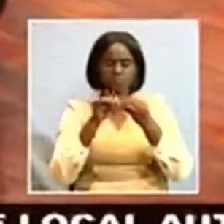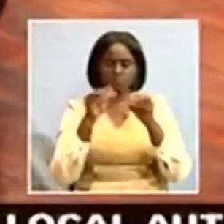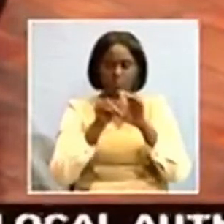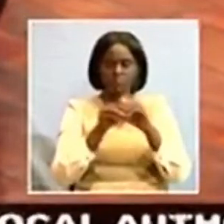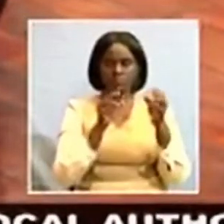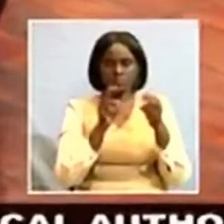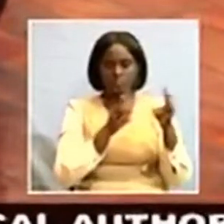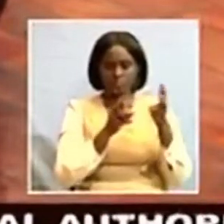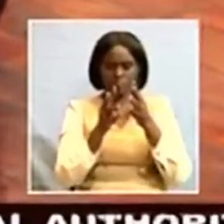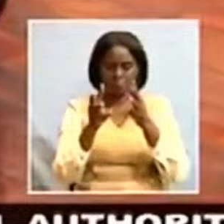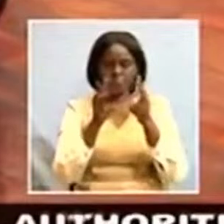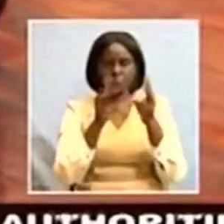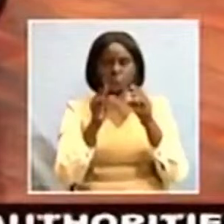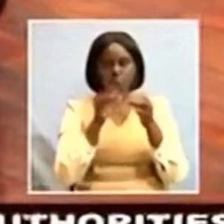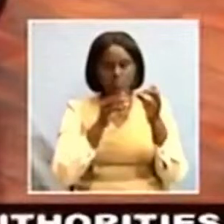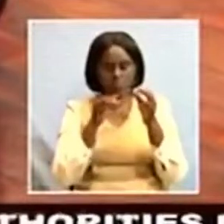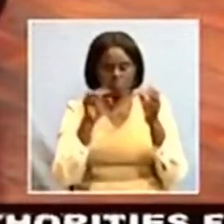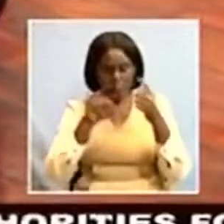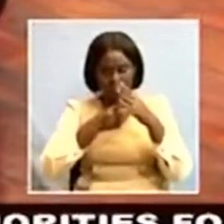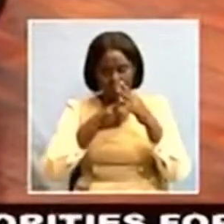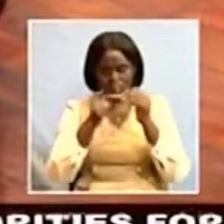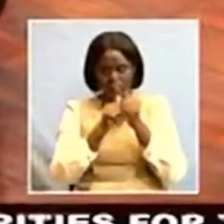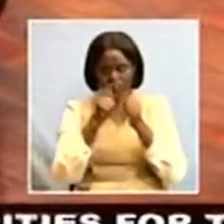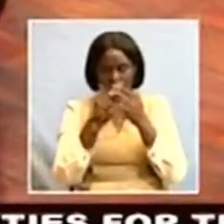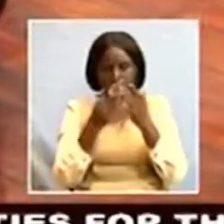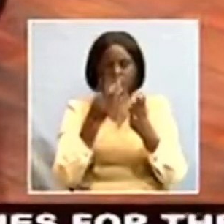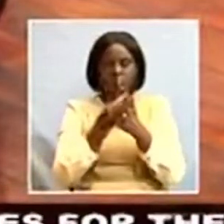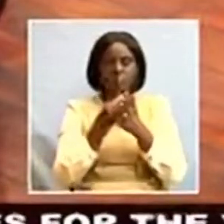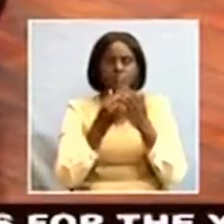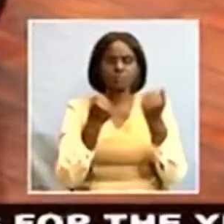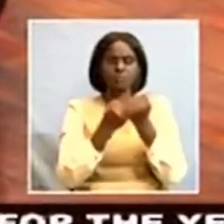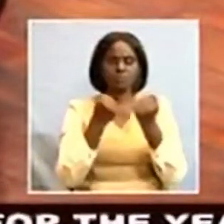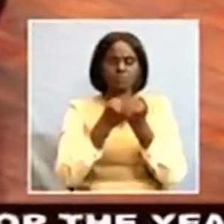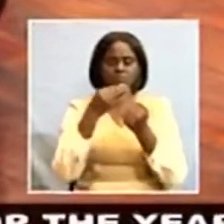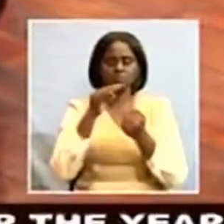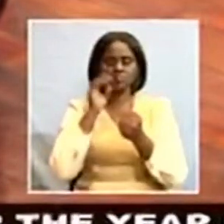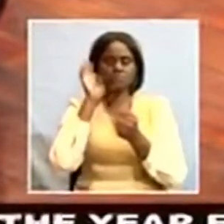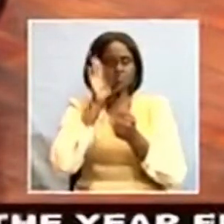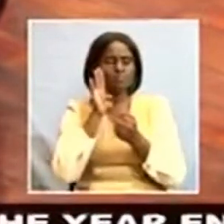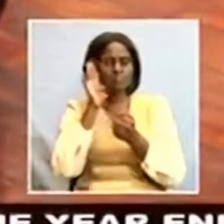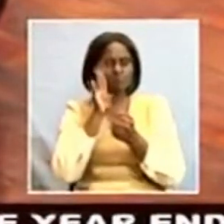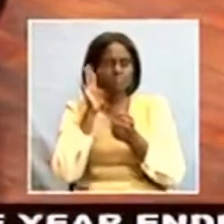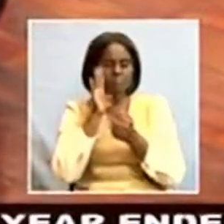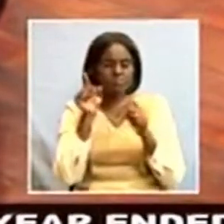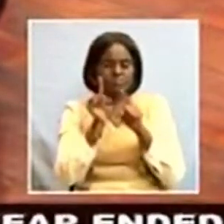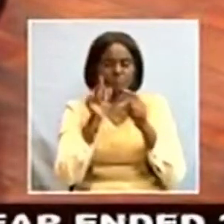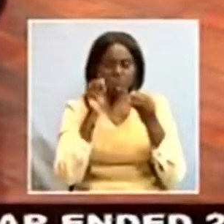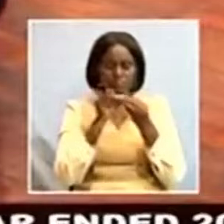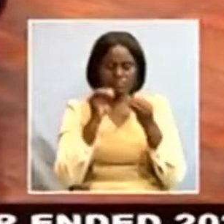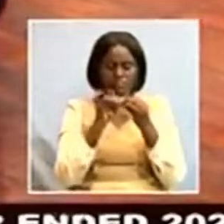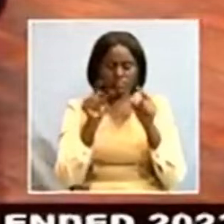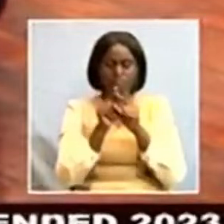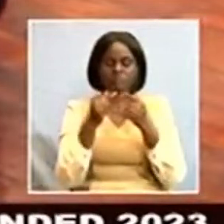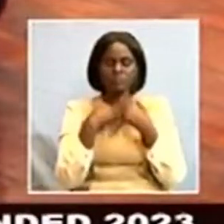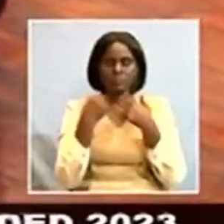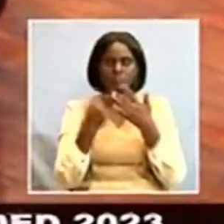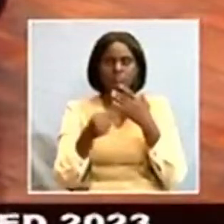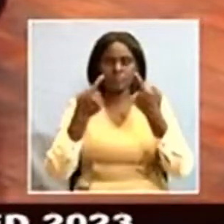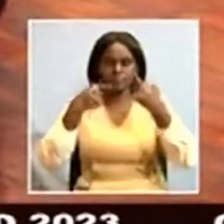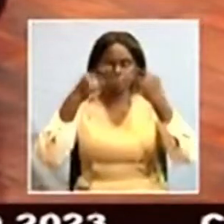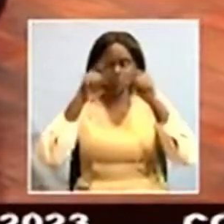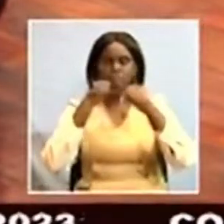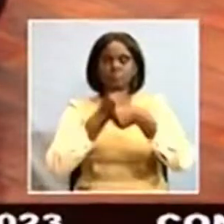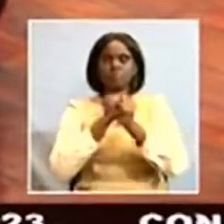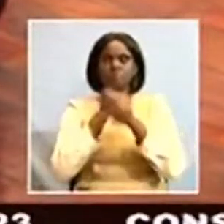phased manner, starting with recapitalization of the butchery. Furthermore, considerable progress has been